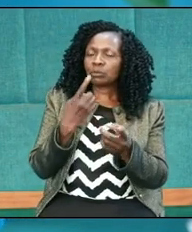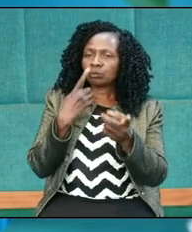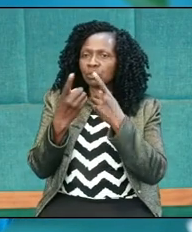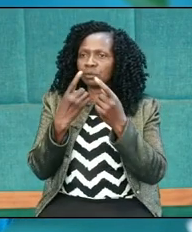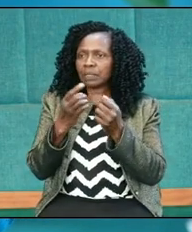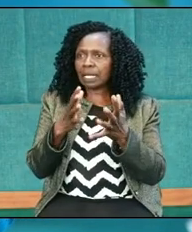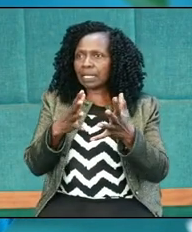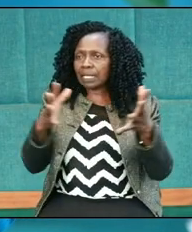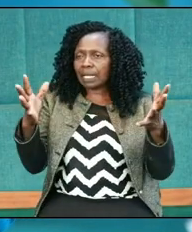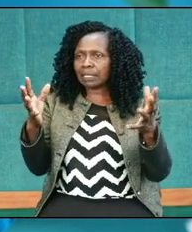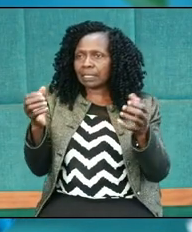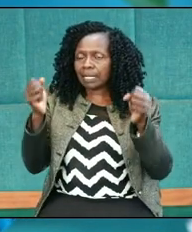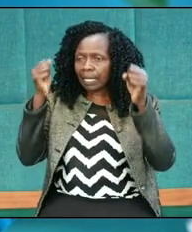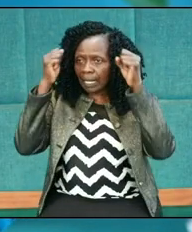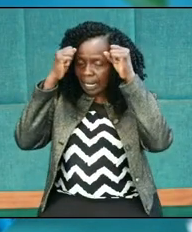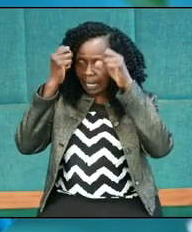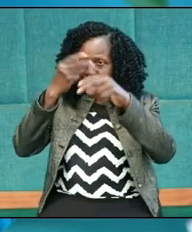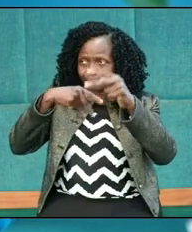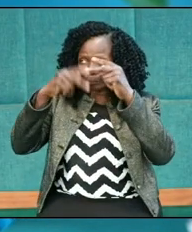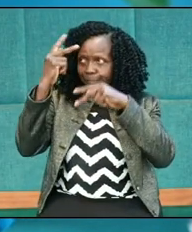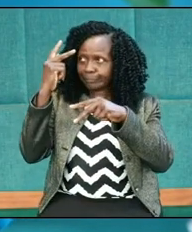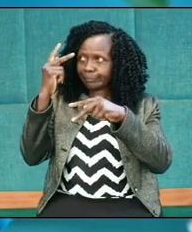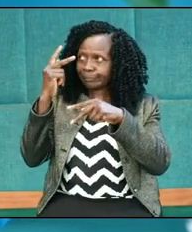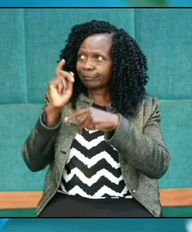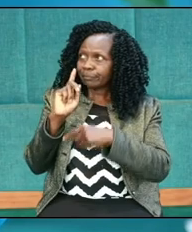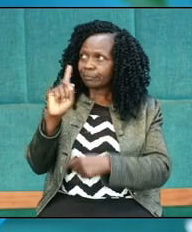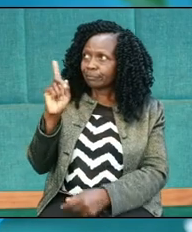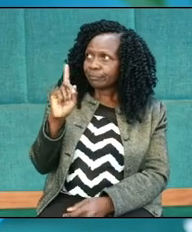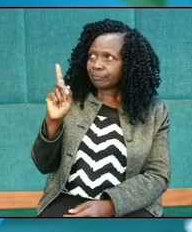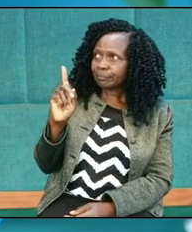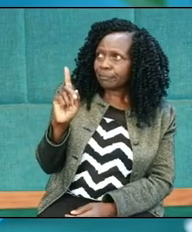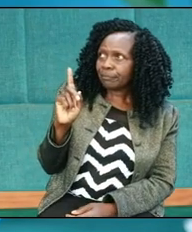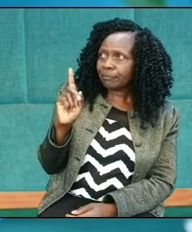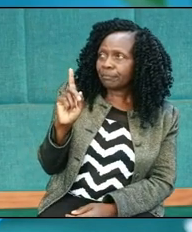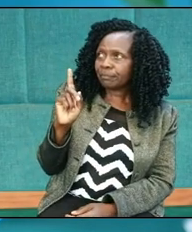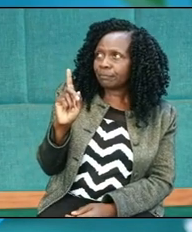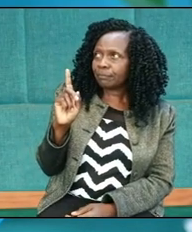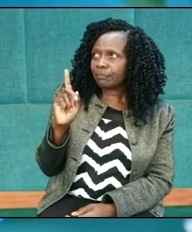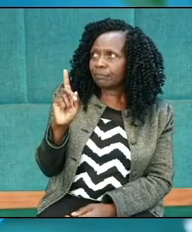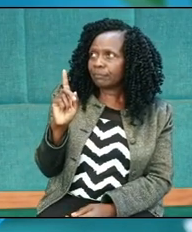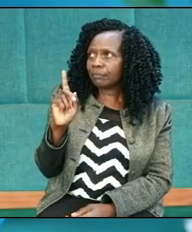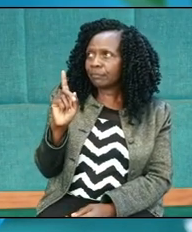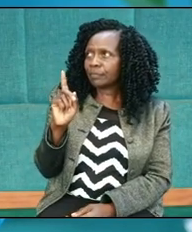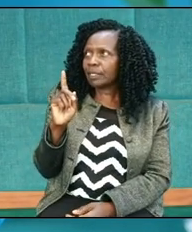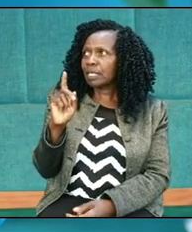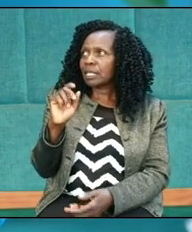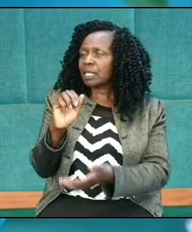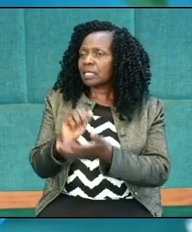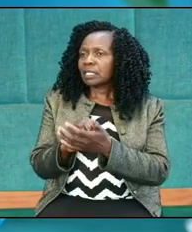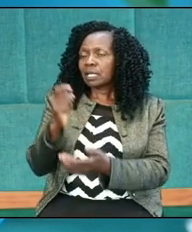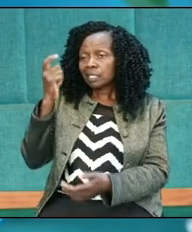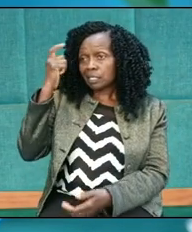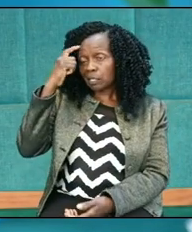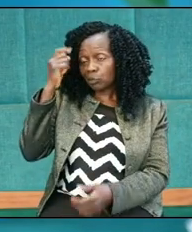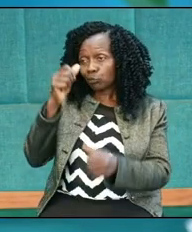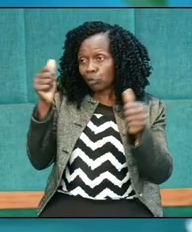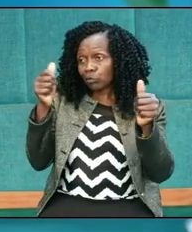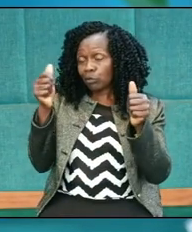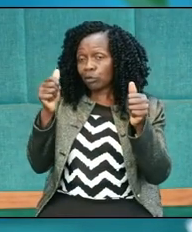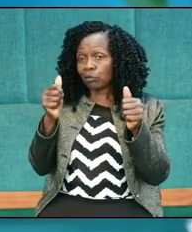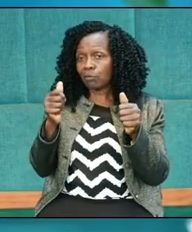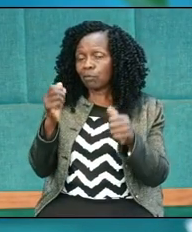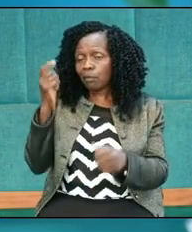the Romans, they coined a term called mens sana in corpus sano. That is a sound mind in a healthy